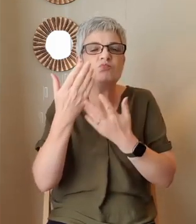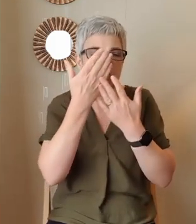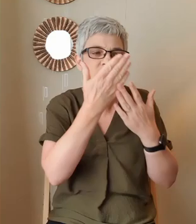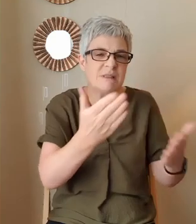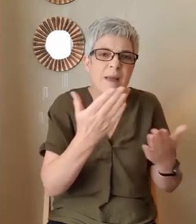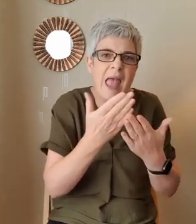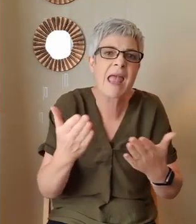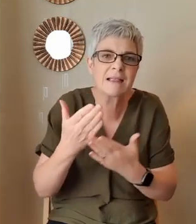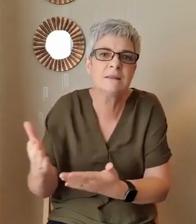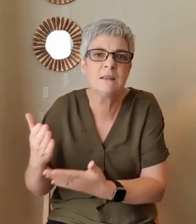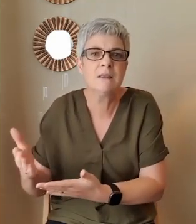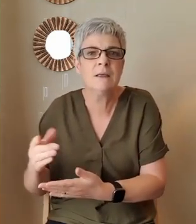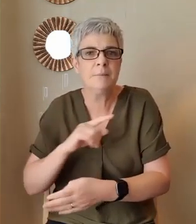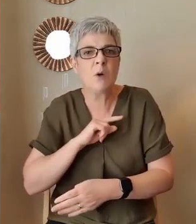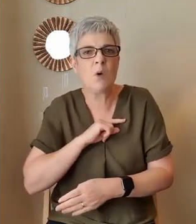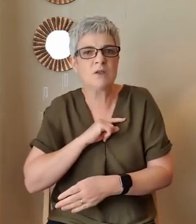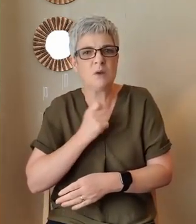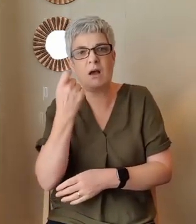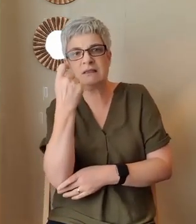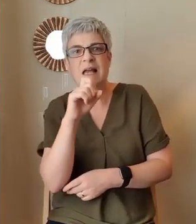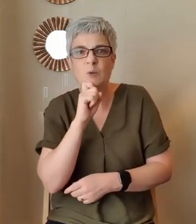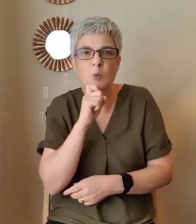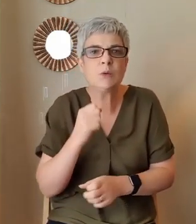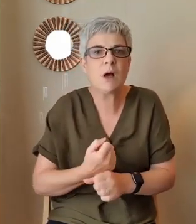of people because we see who really does things for us.